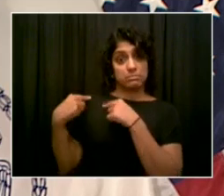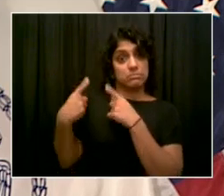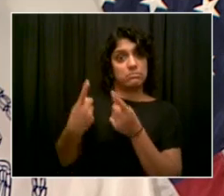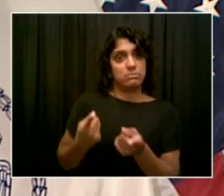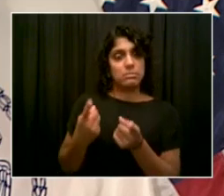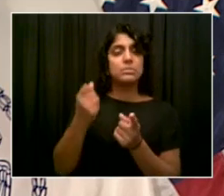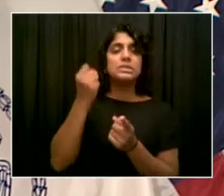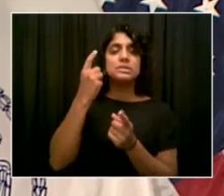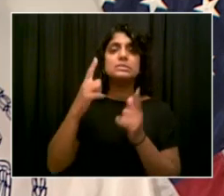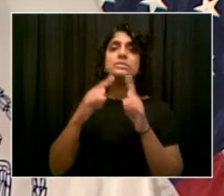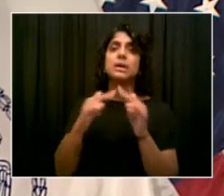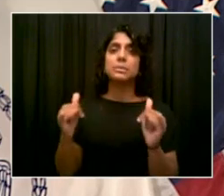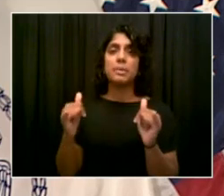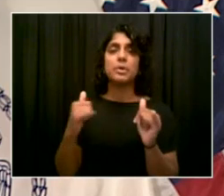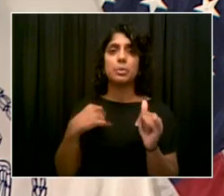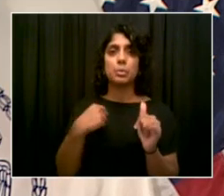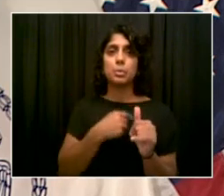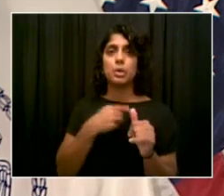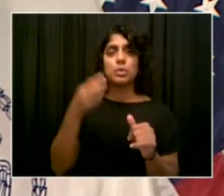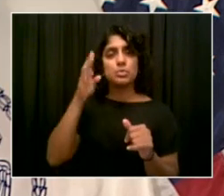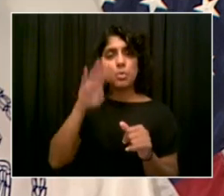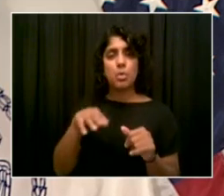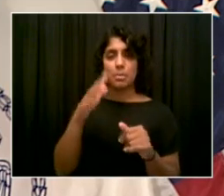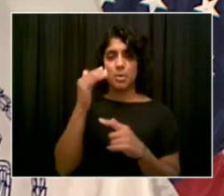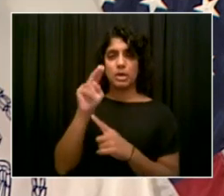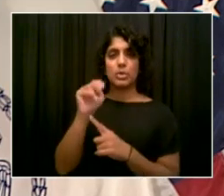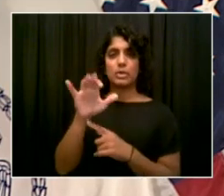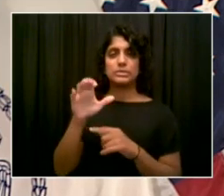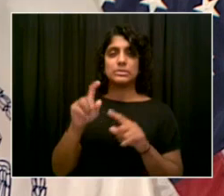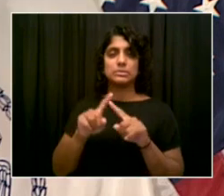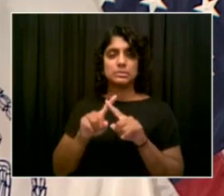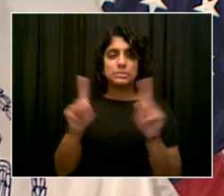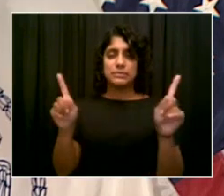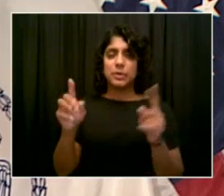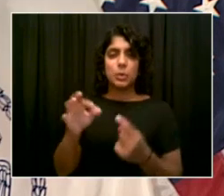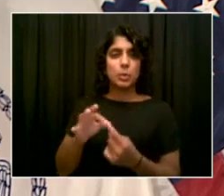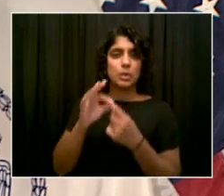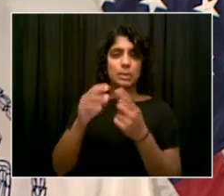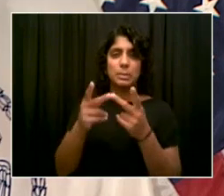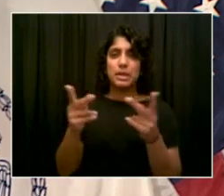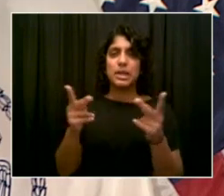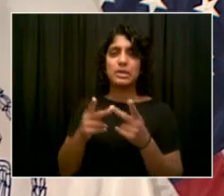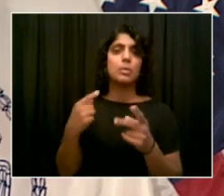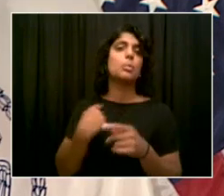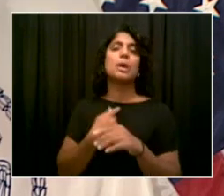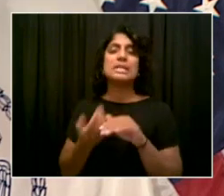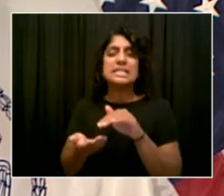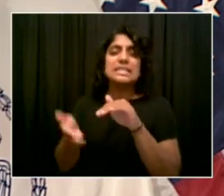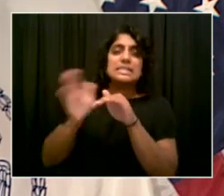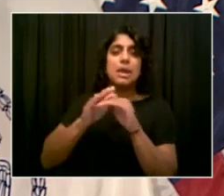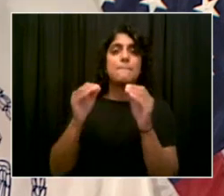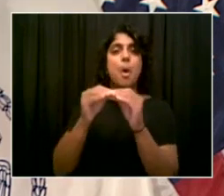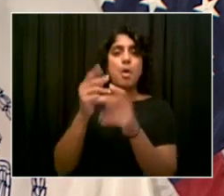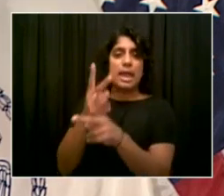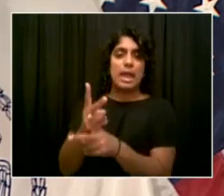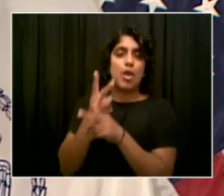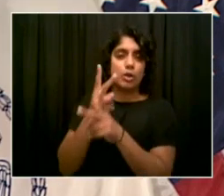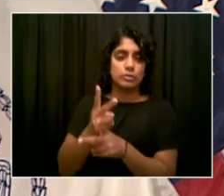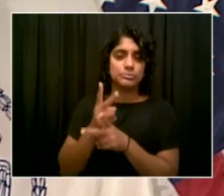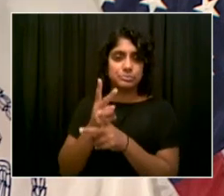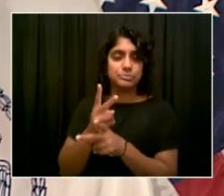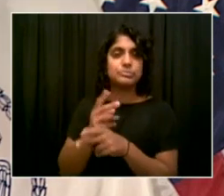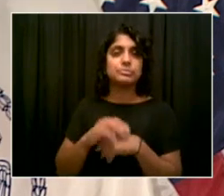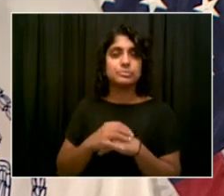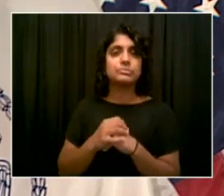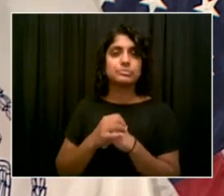through. So I'm absolutely confident, based on this guidance and everything else we've seen, that we'll be able to get all our kids back into